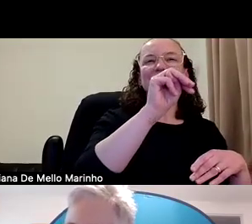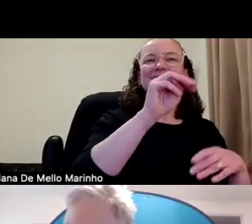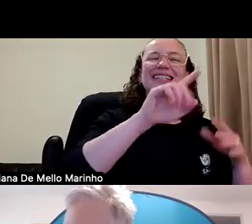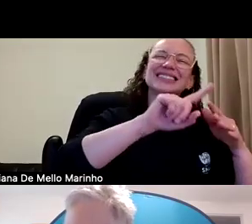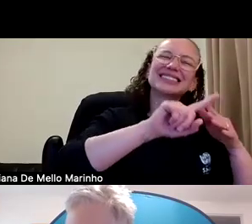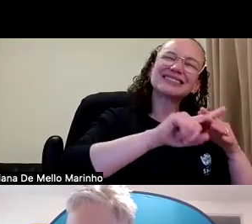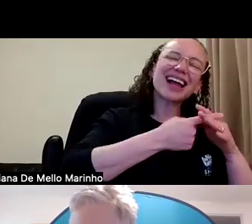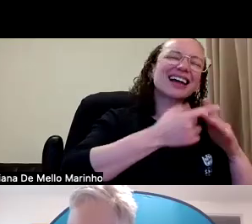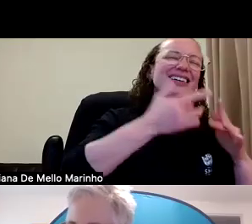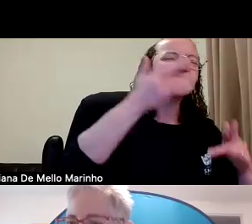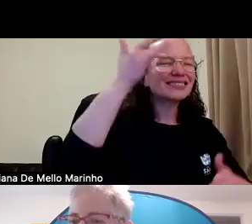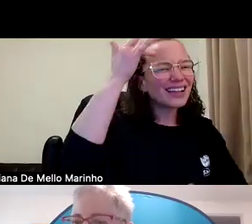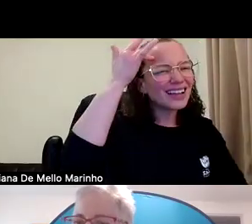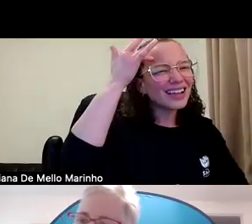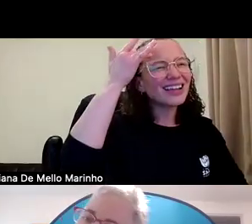The gum